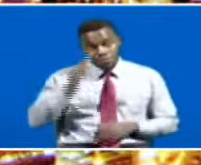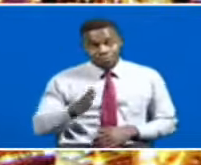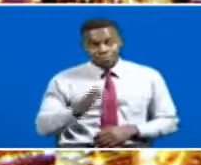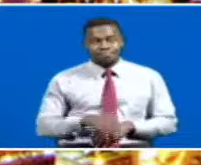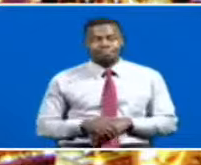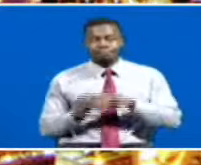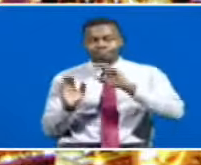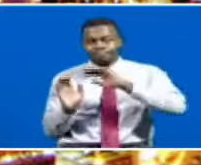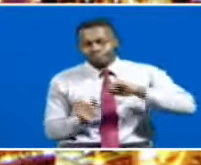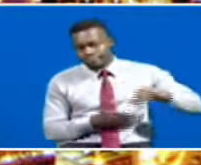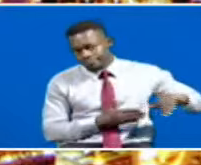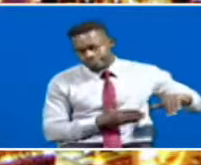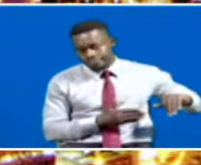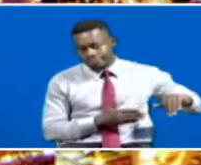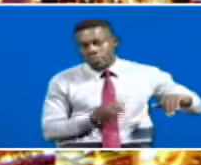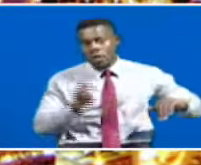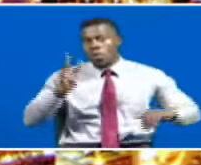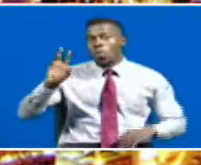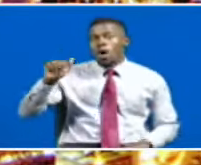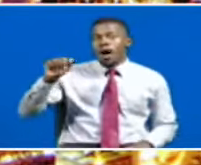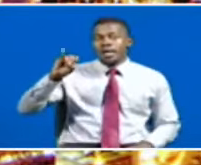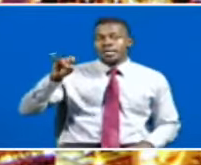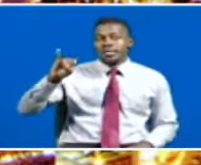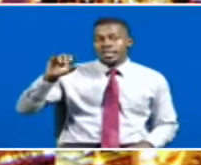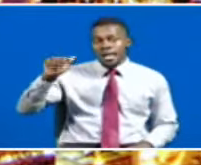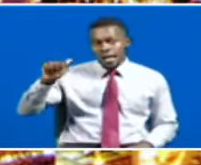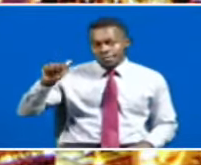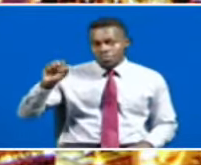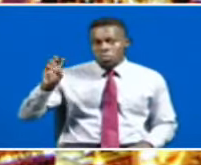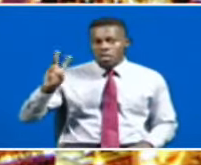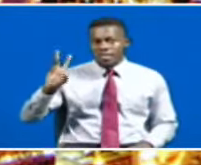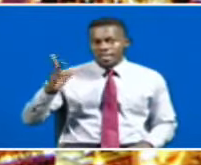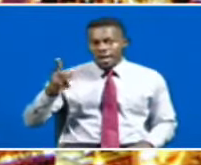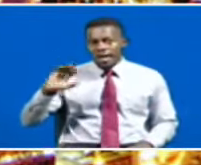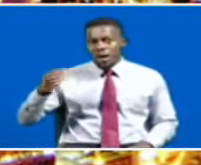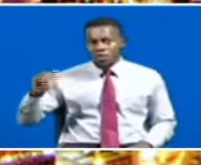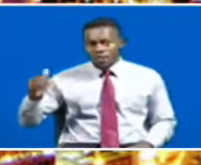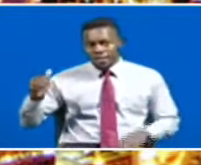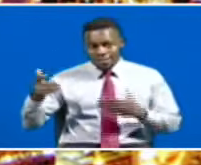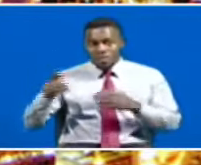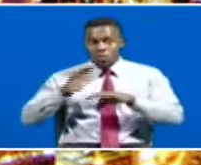Tuelekee sasa kaunti ya Wajir, ambapo ni habari njema kwa wakazi baada ya mamlaka ya barabara za mijini